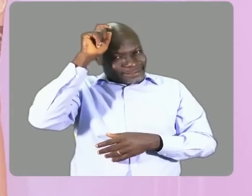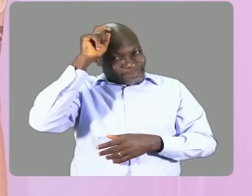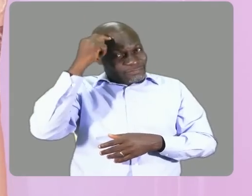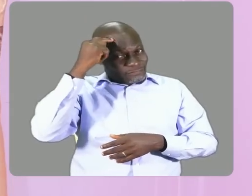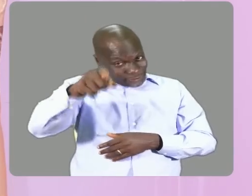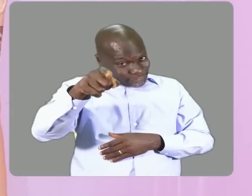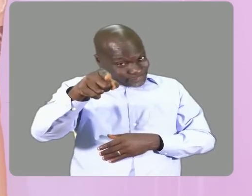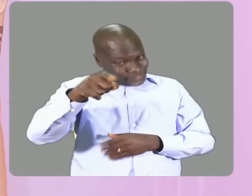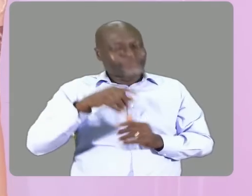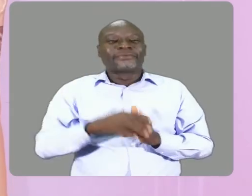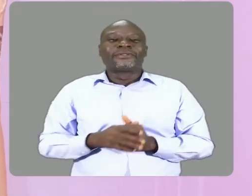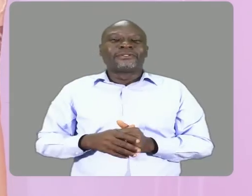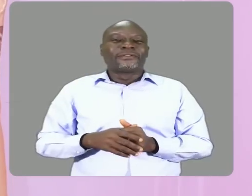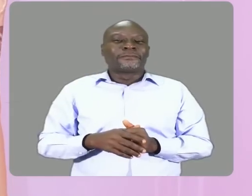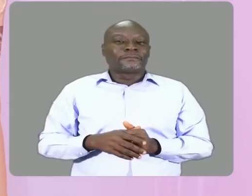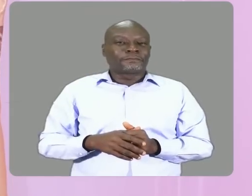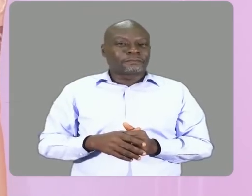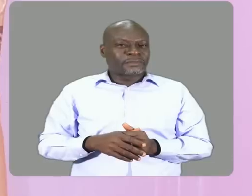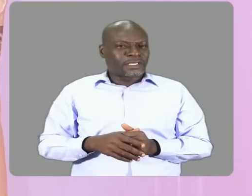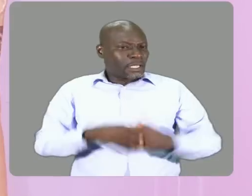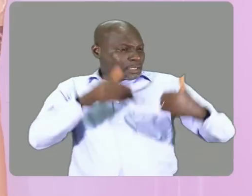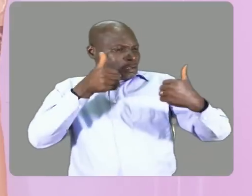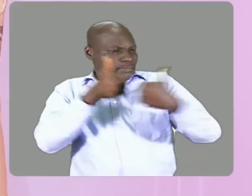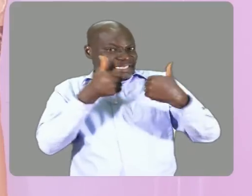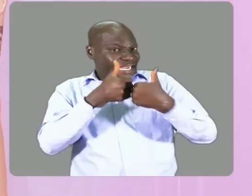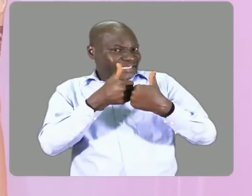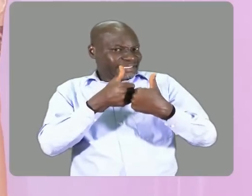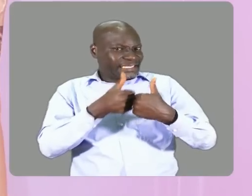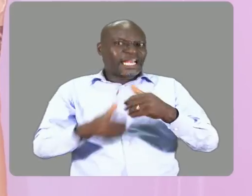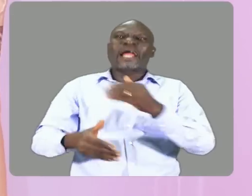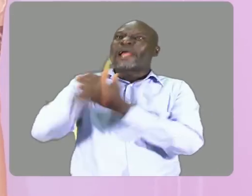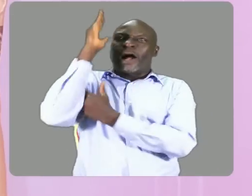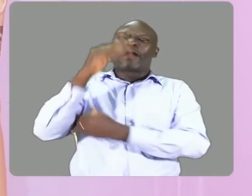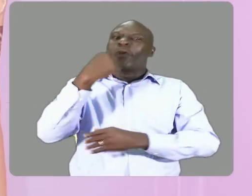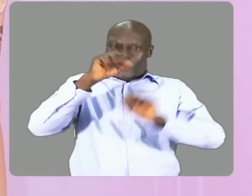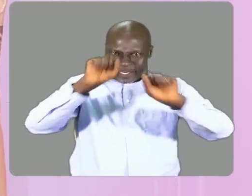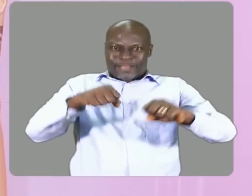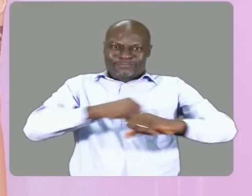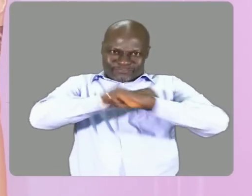you. As opposed to the protection of the Almighty God.